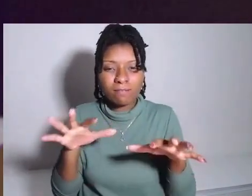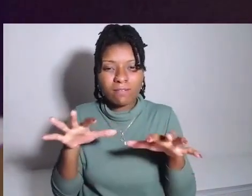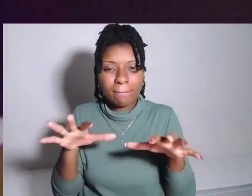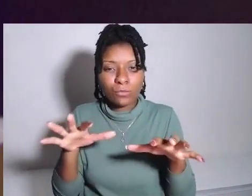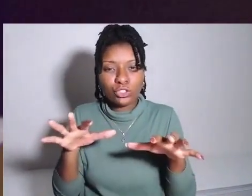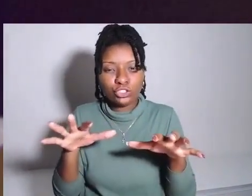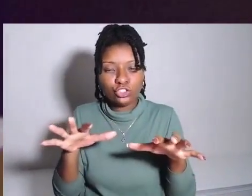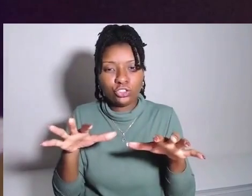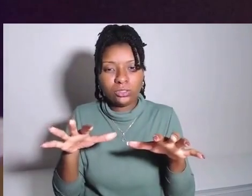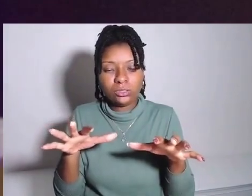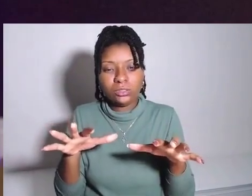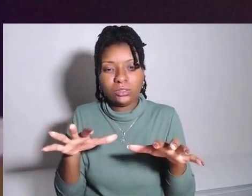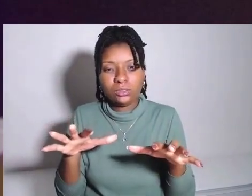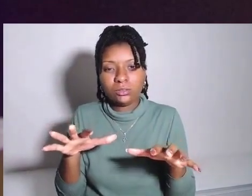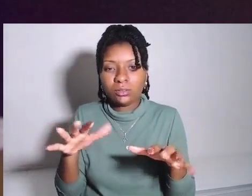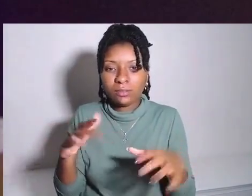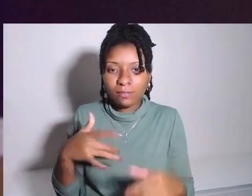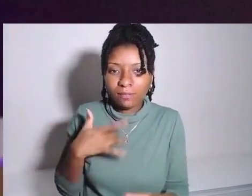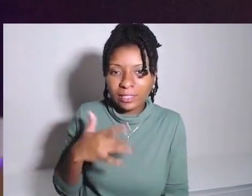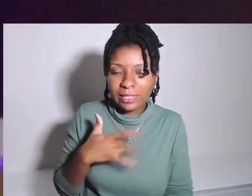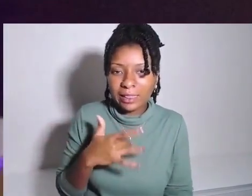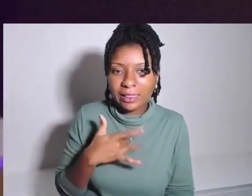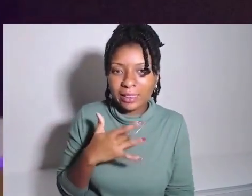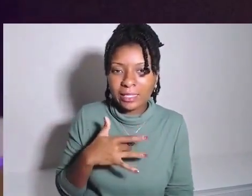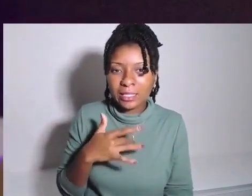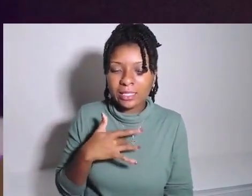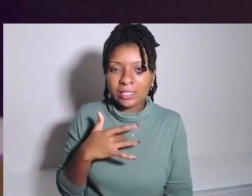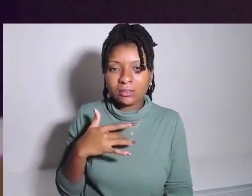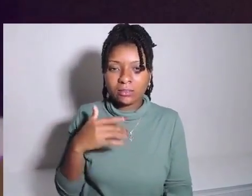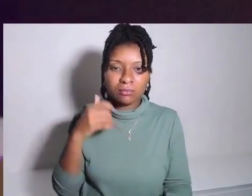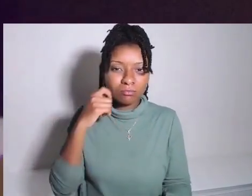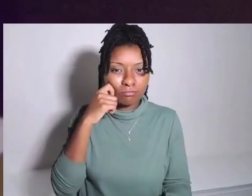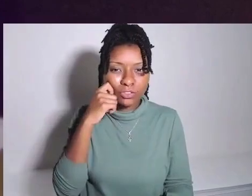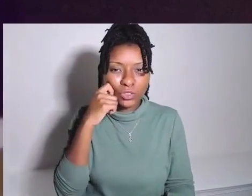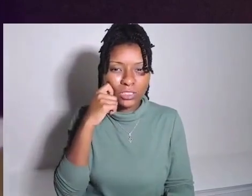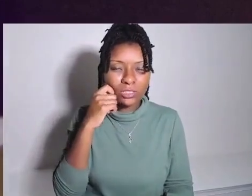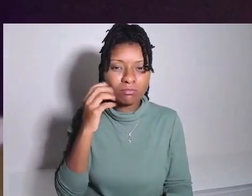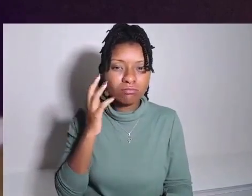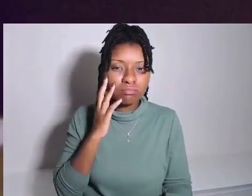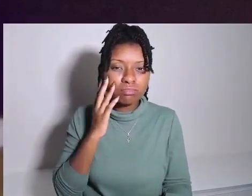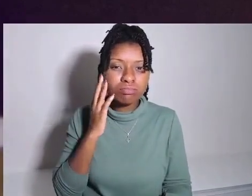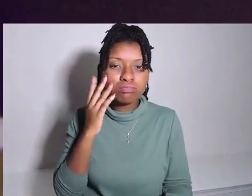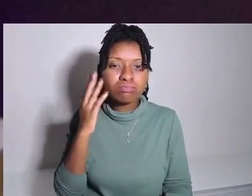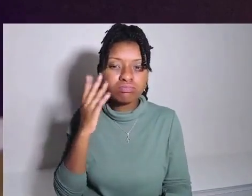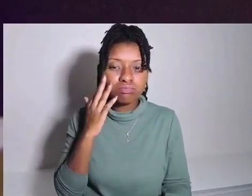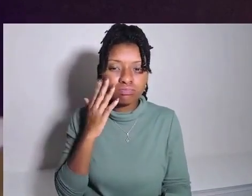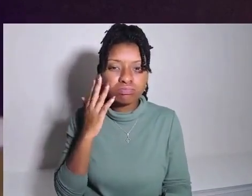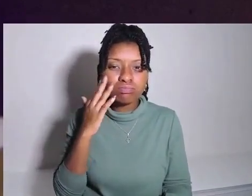of the feeling of it in your skin. The sound of your voice